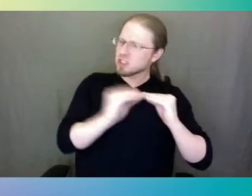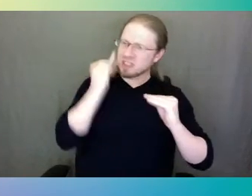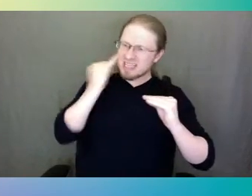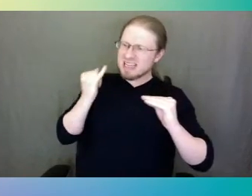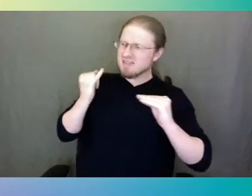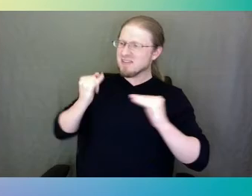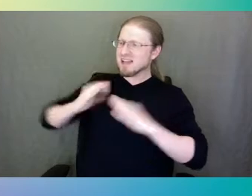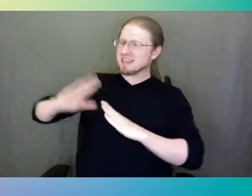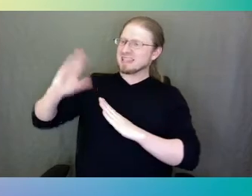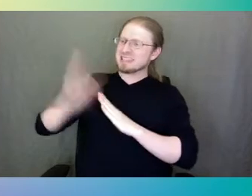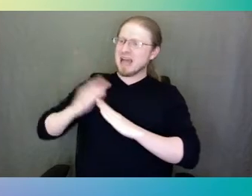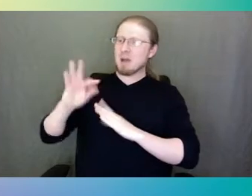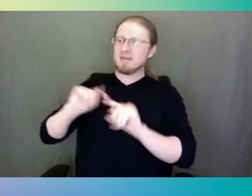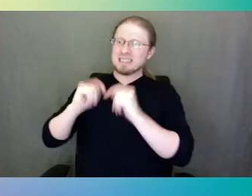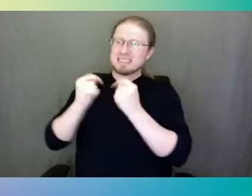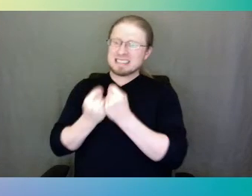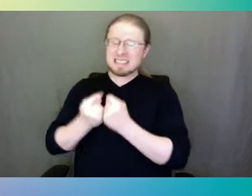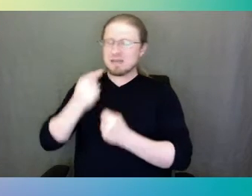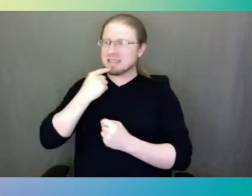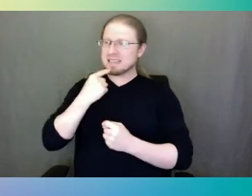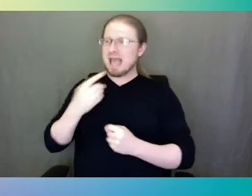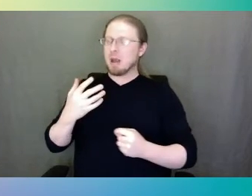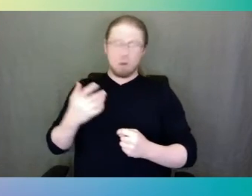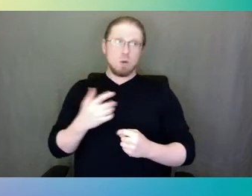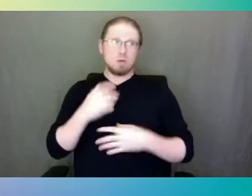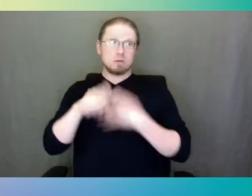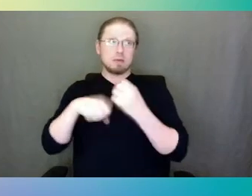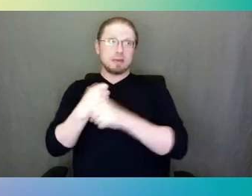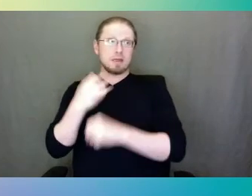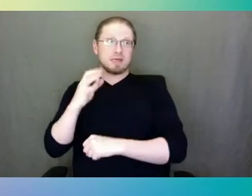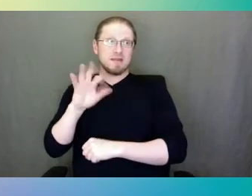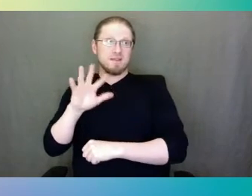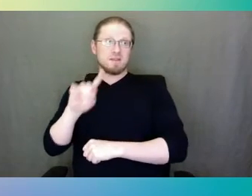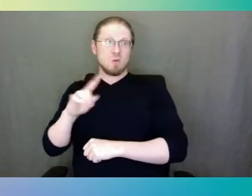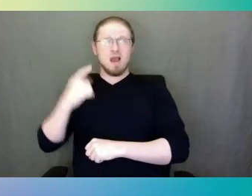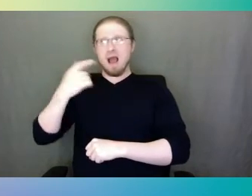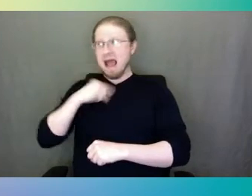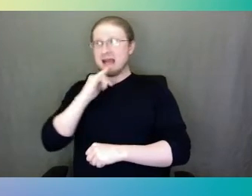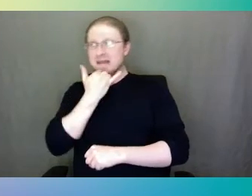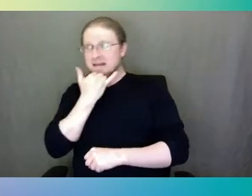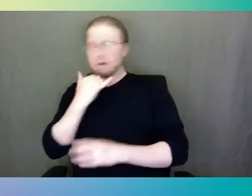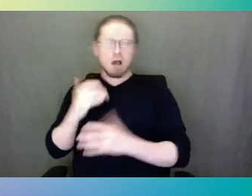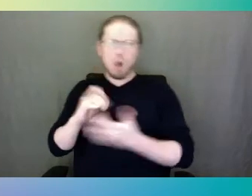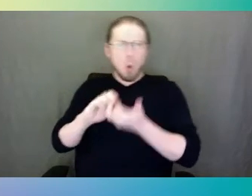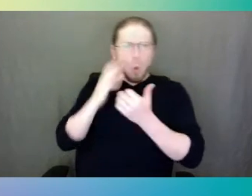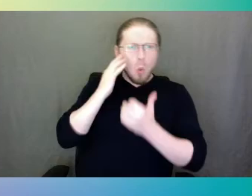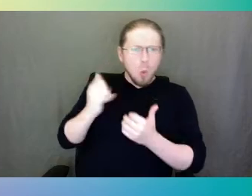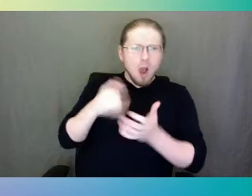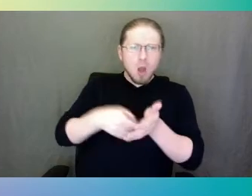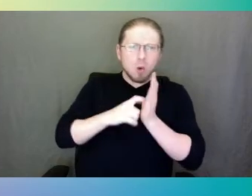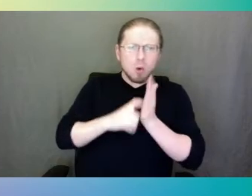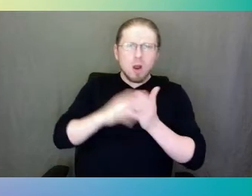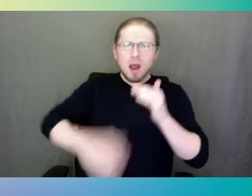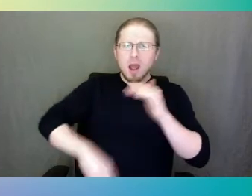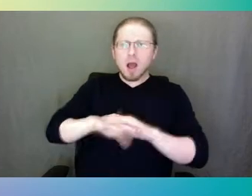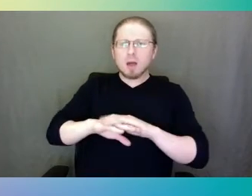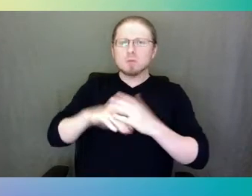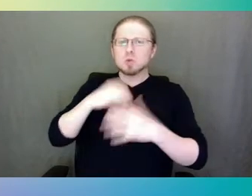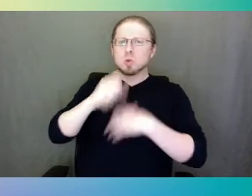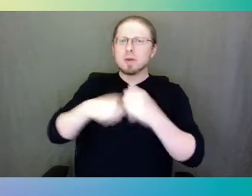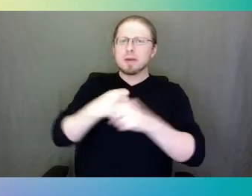translation team knew in 1959 that he made a mistake, why did it take until 1971 to change